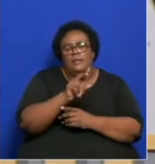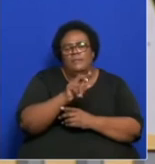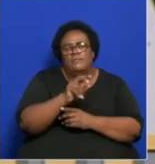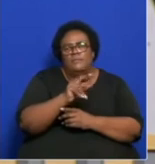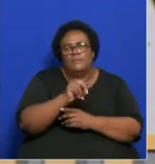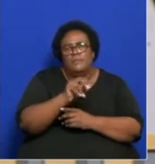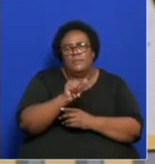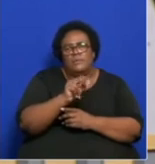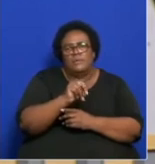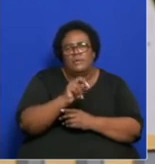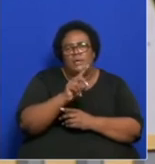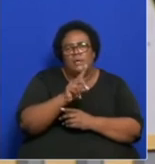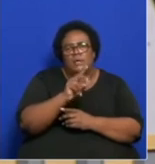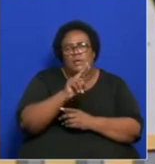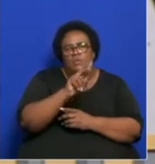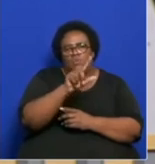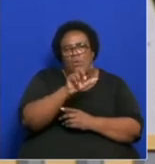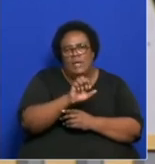the status quo as